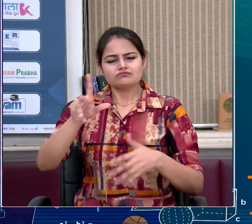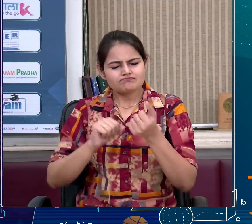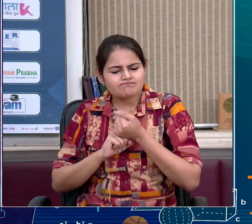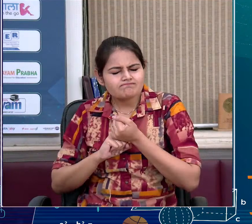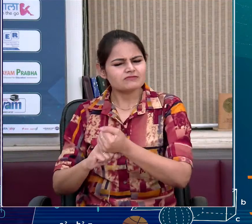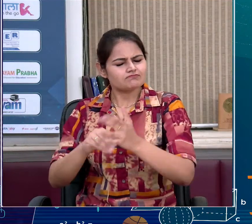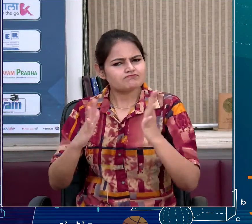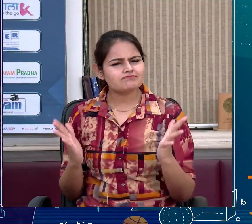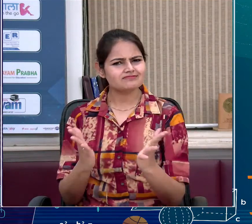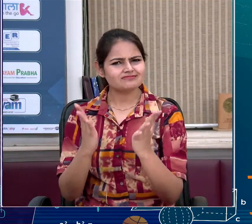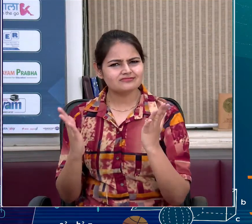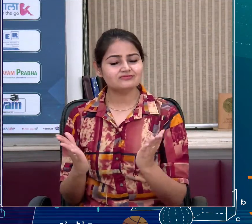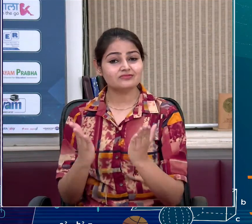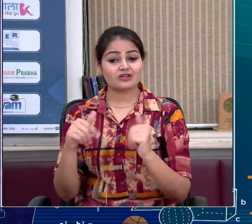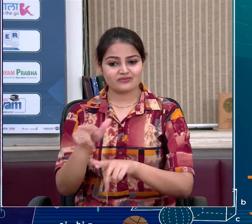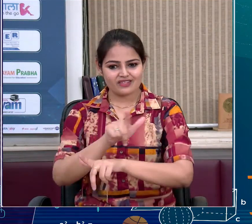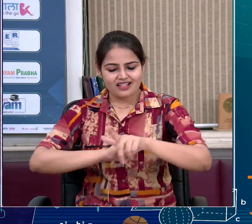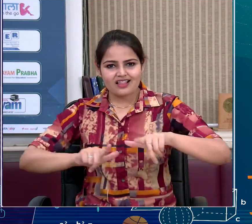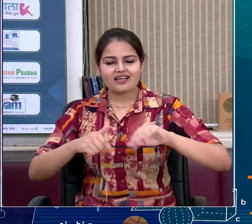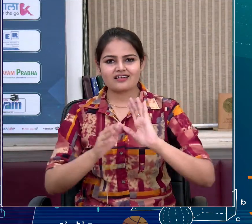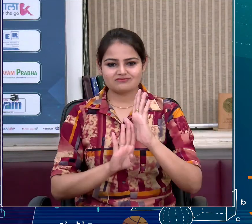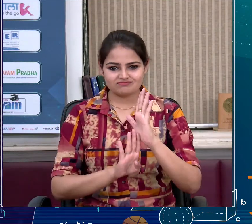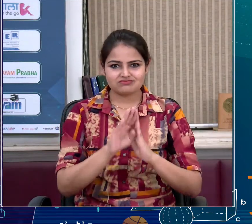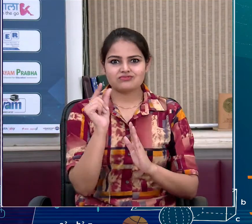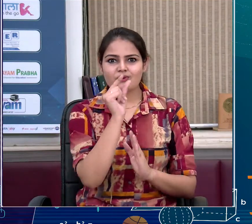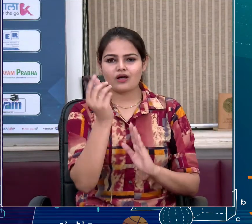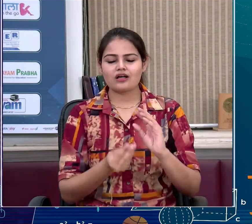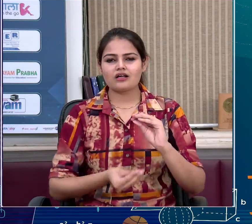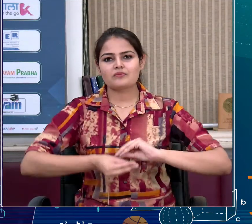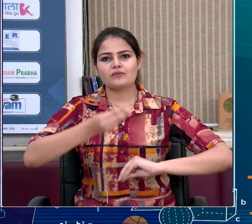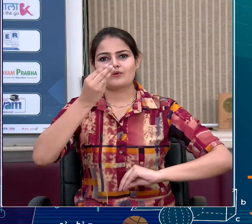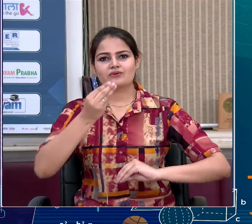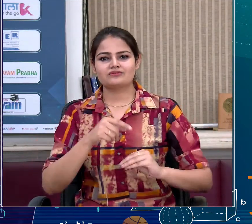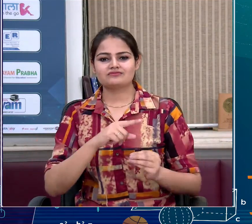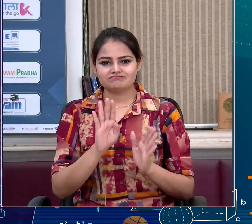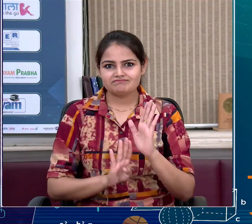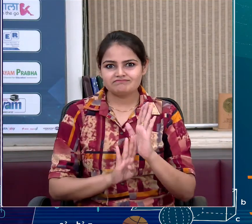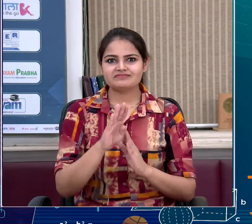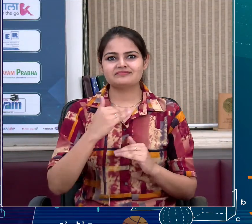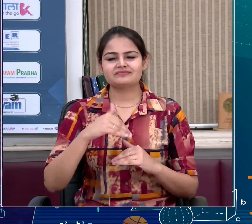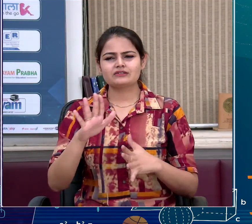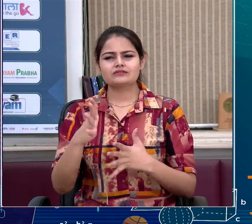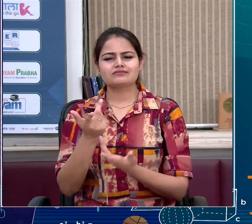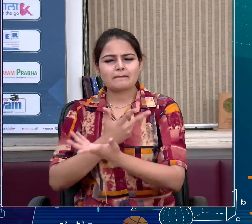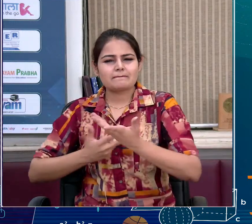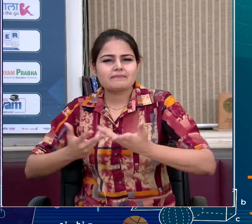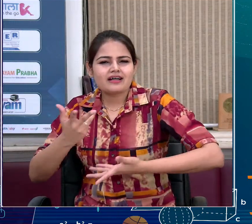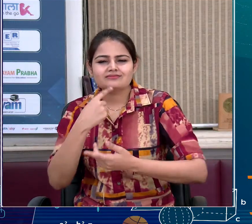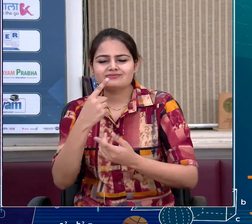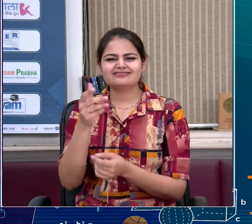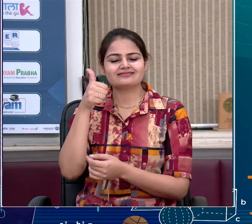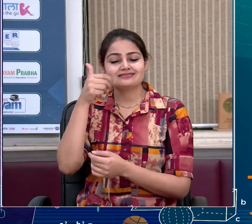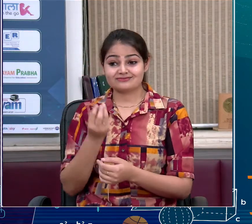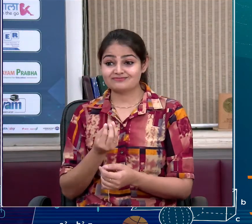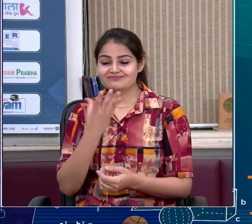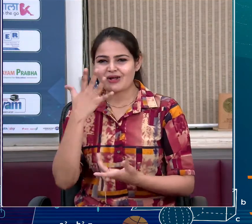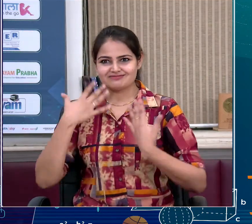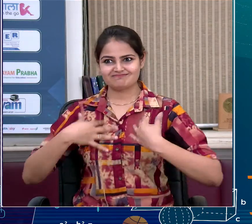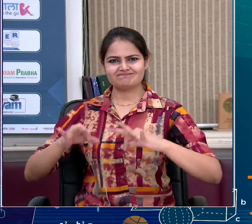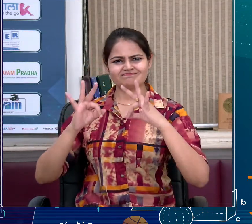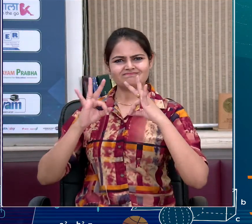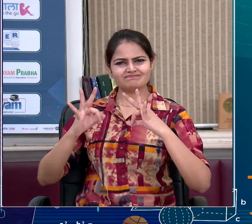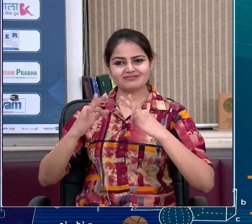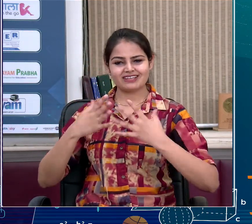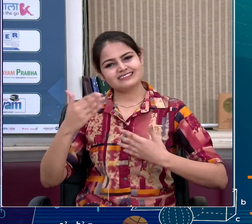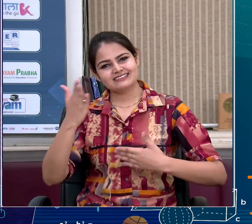particular language, because we are at home, nobody's judging us. You can always talk to each other, good morning, hi, how are you? Let's talk,